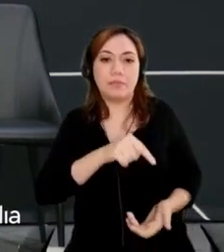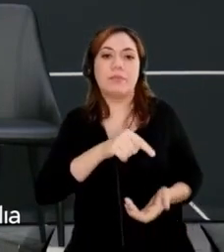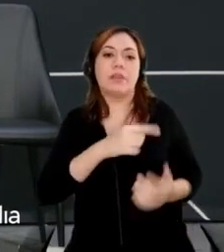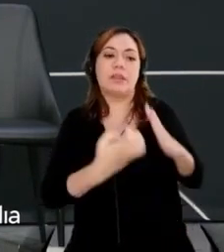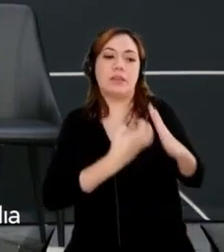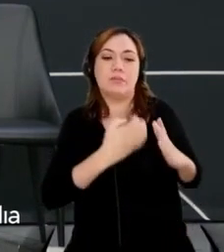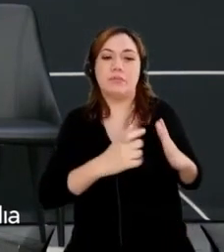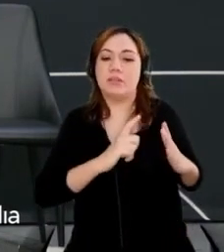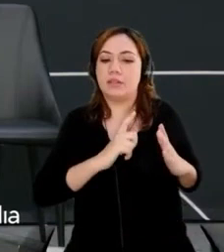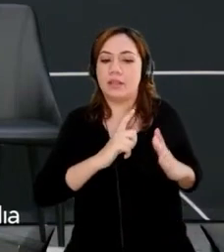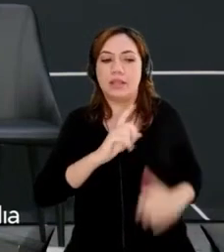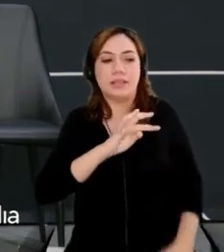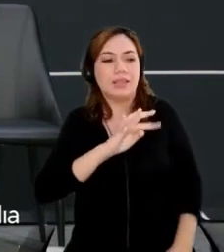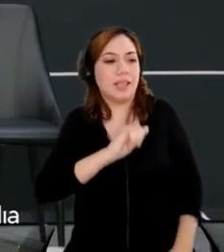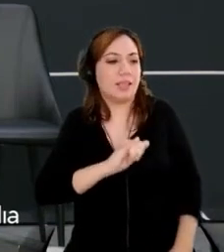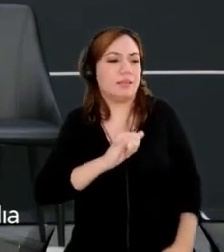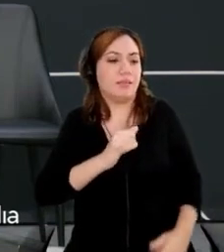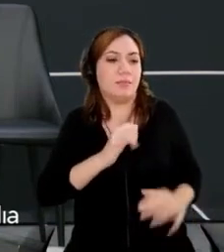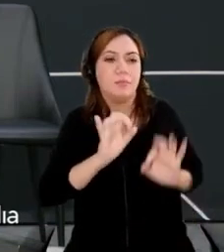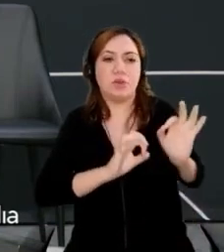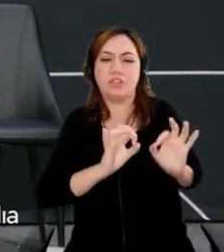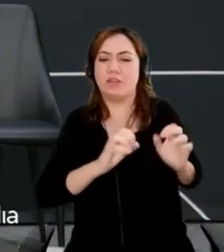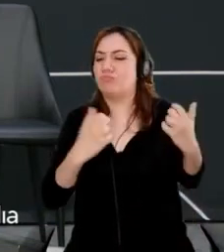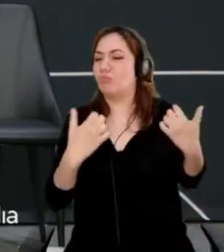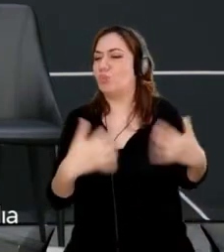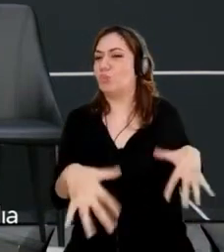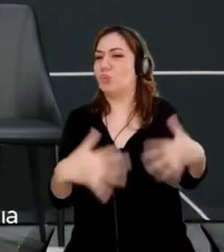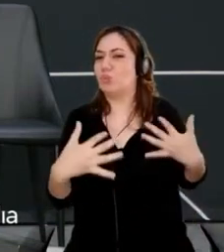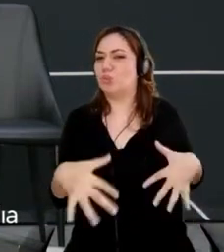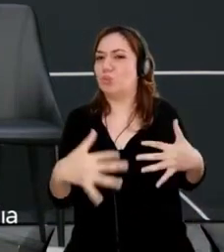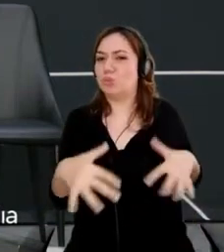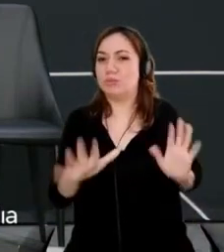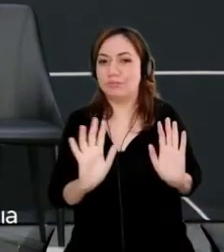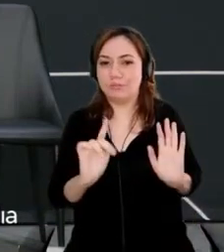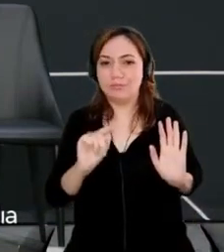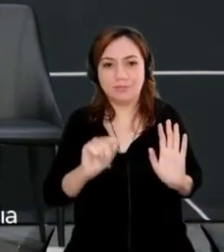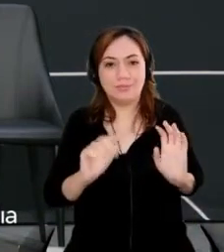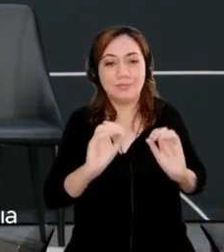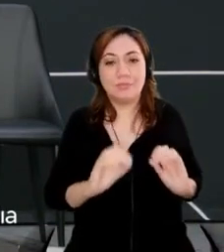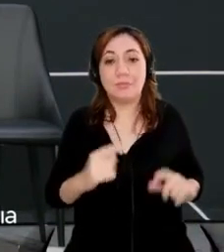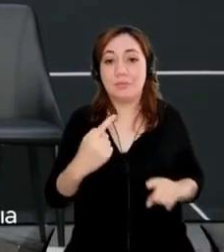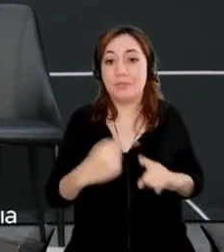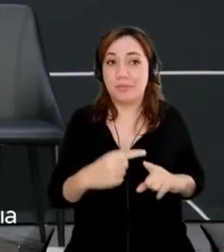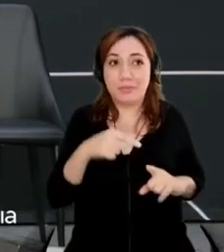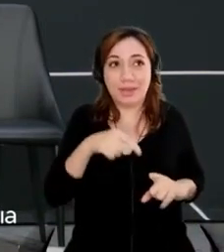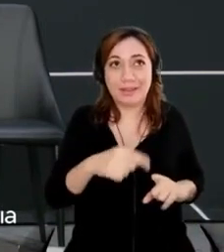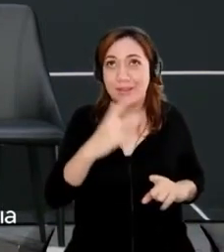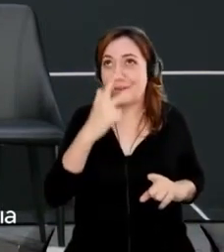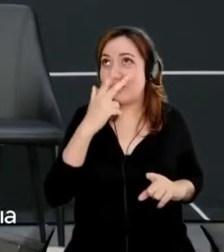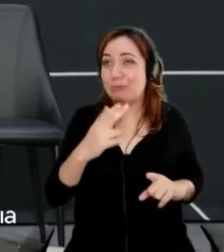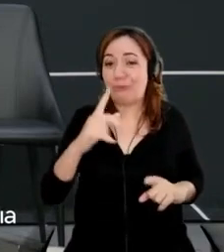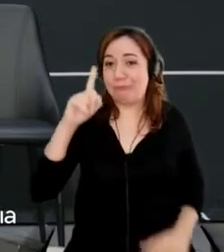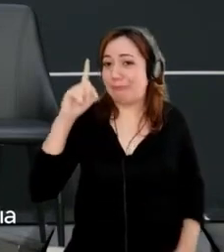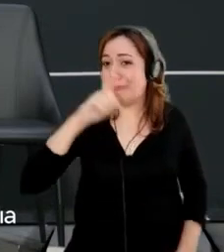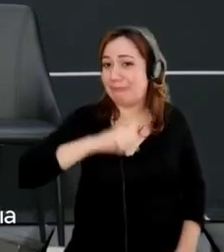on. It was amazing because it was such a failure at such huge scope.